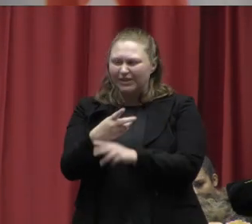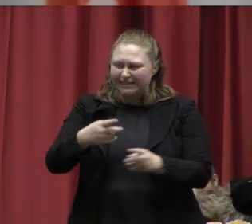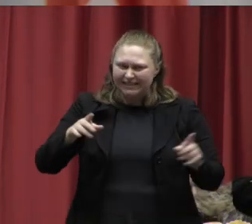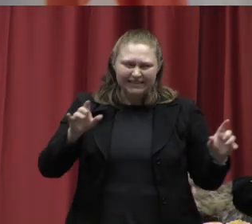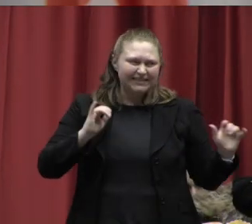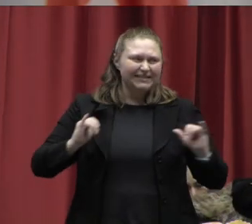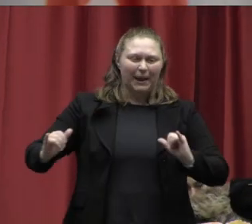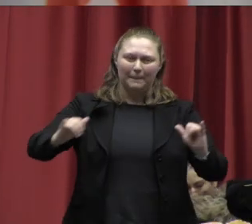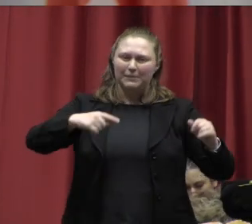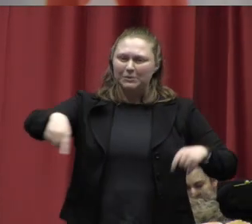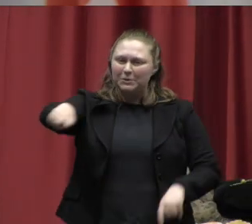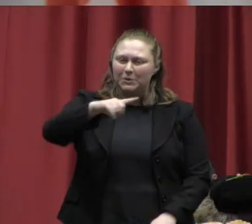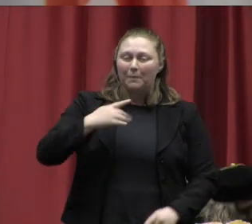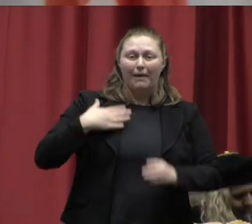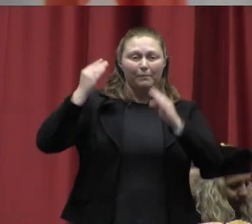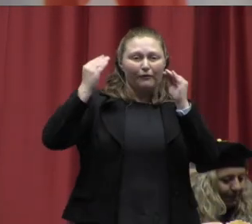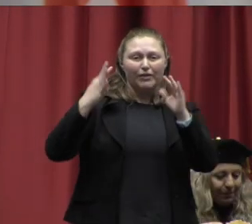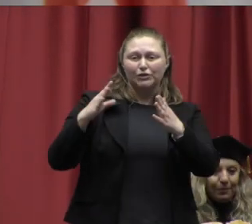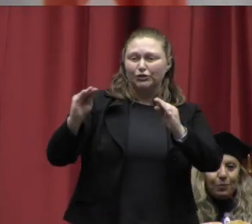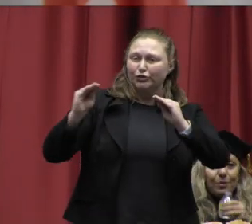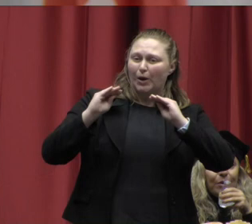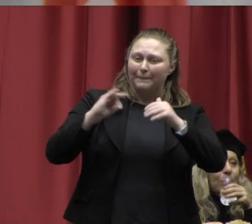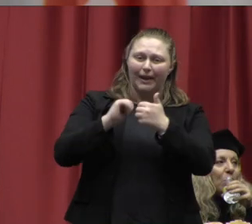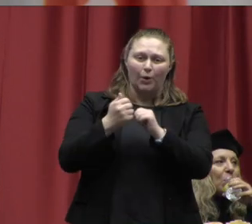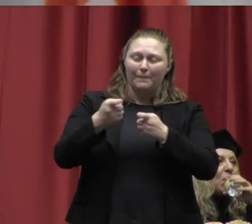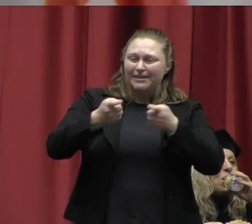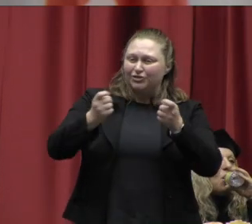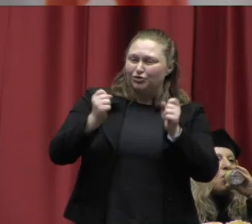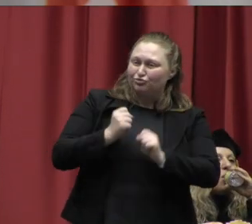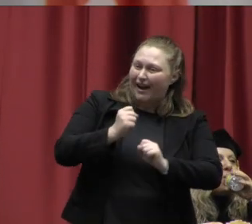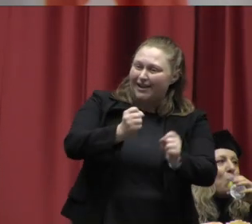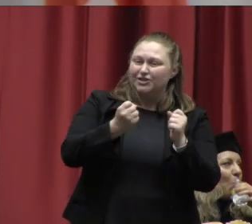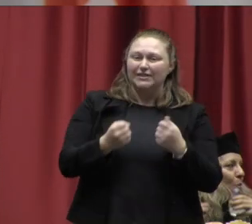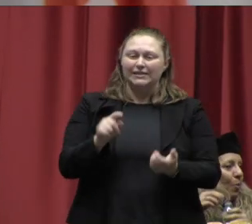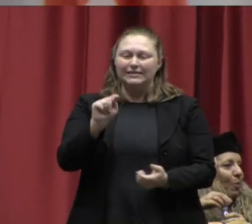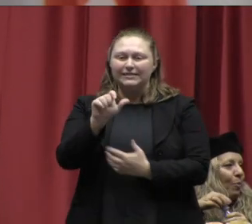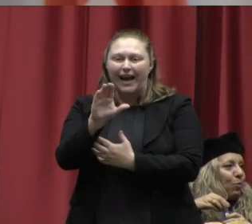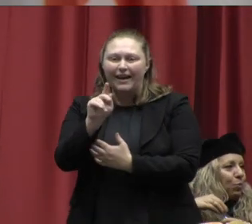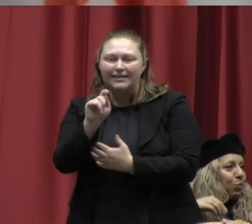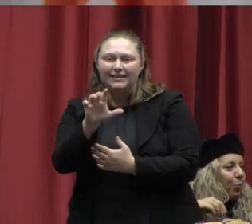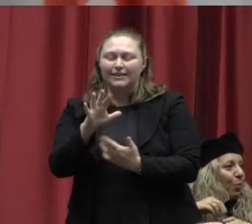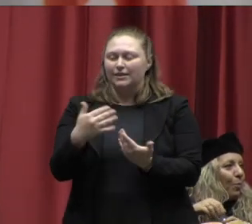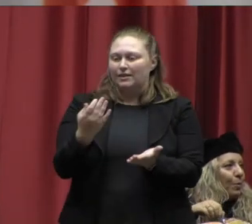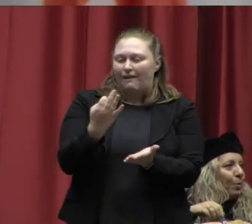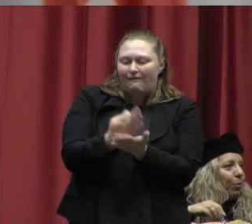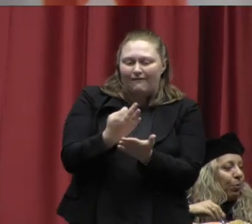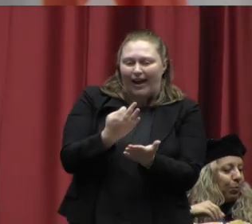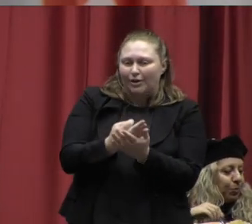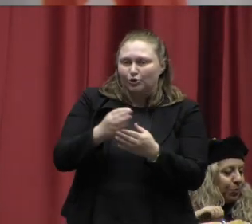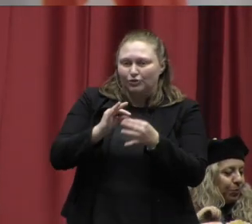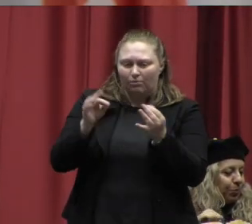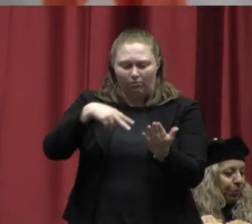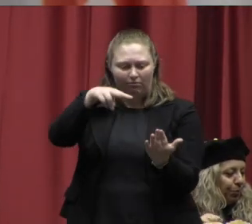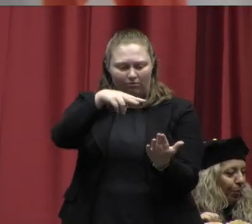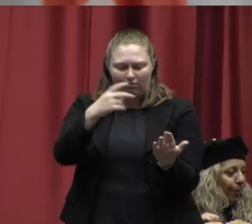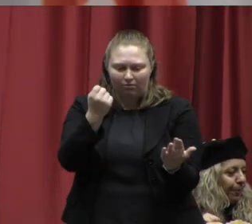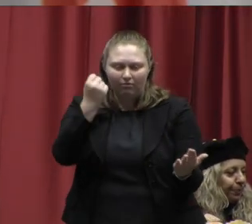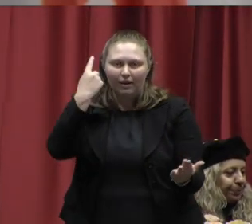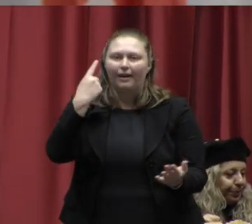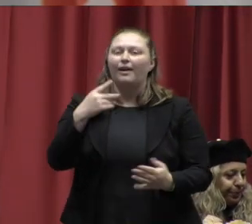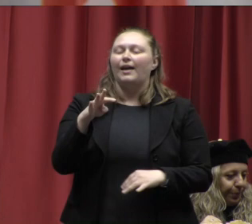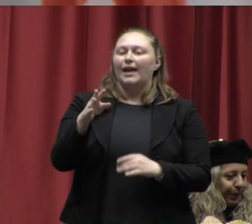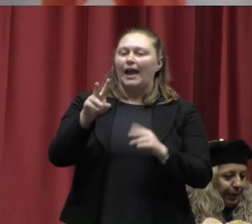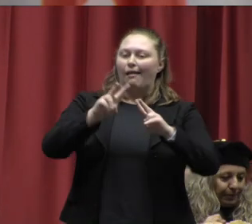my professors taught me how to manage strategy, tactics, read financial statements, analyze